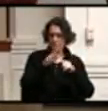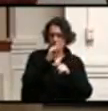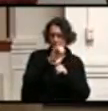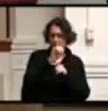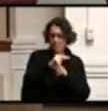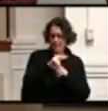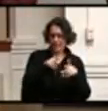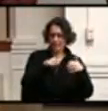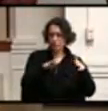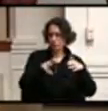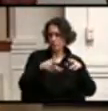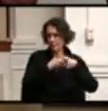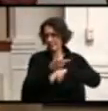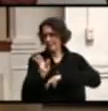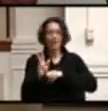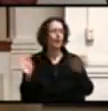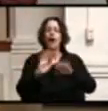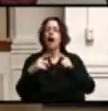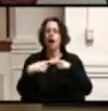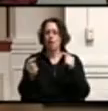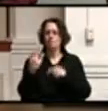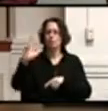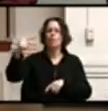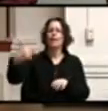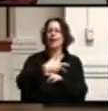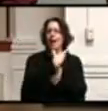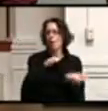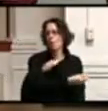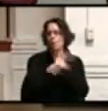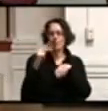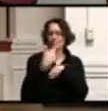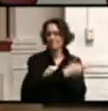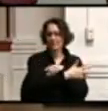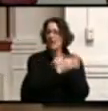still stay one-way? Oh, yeah.